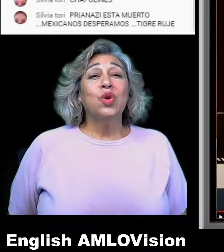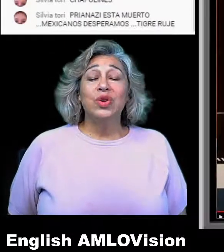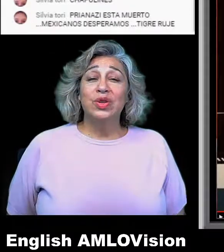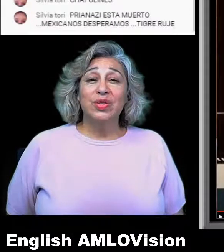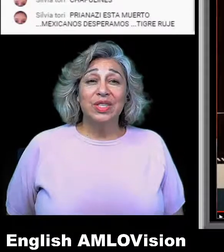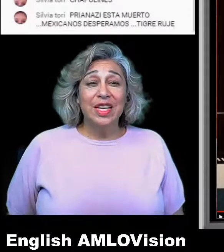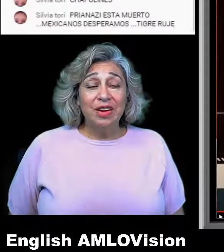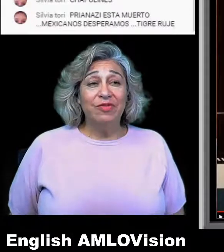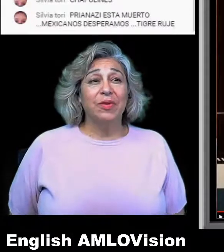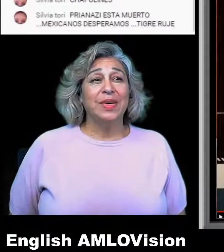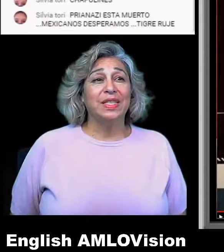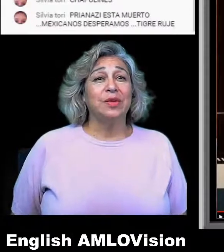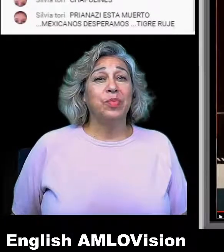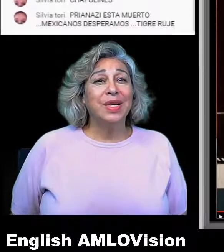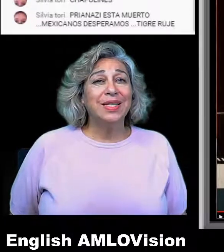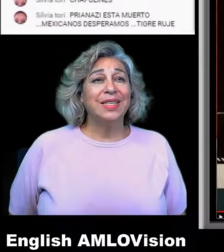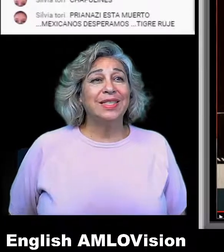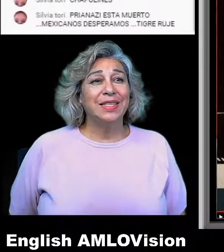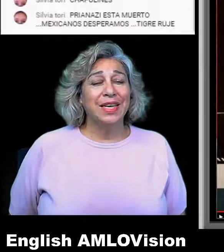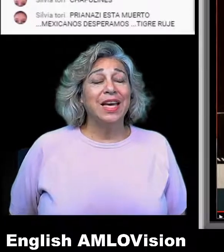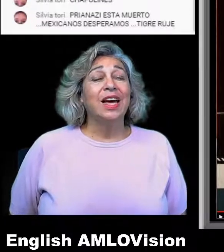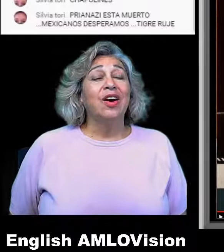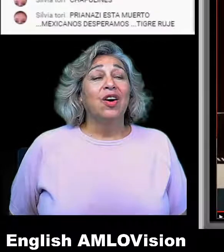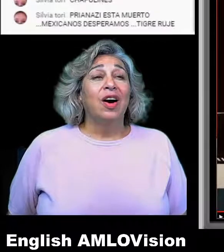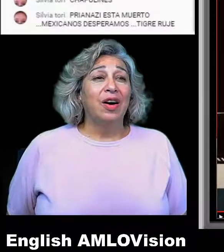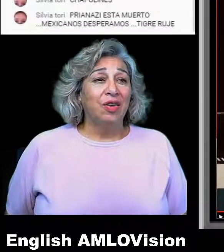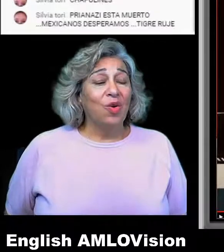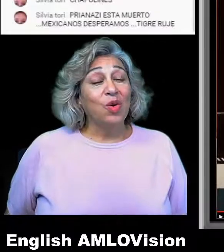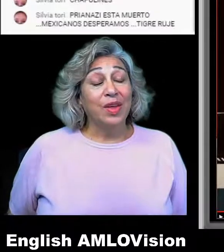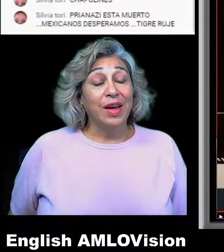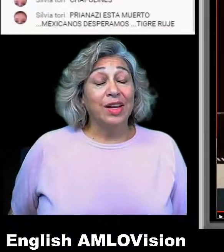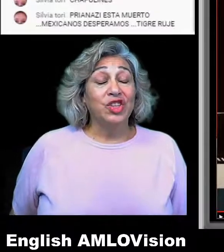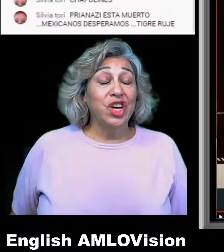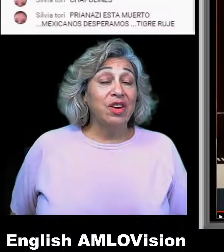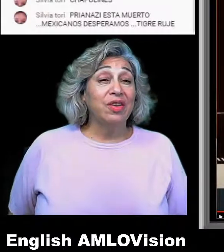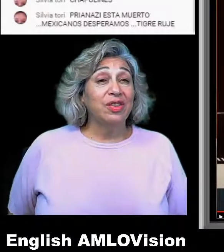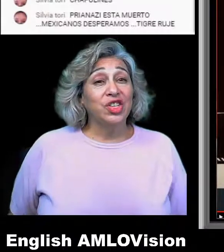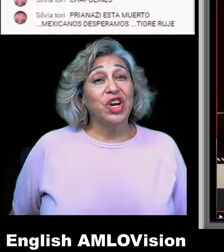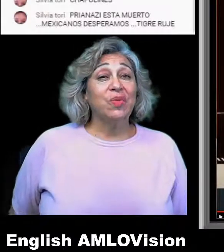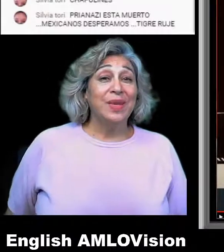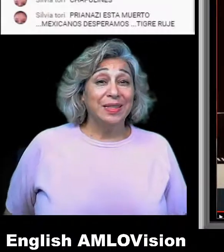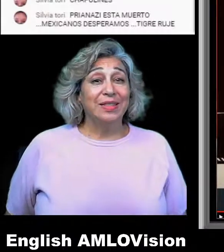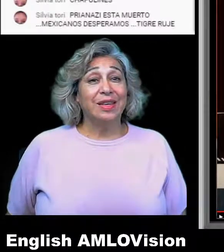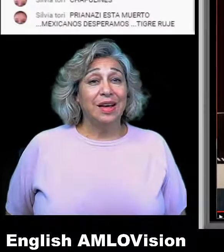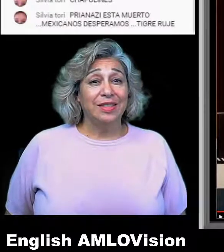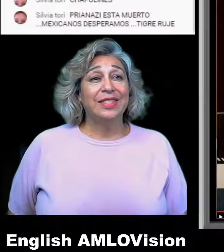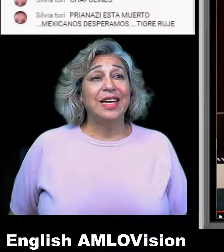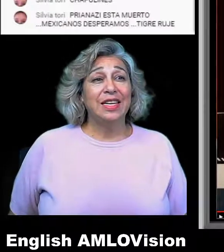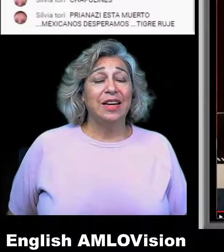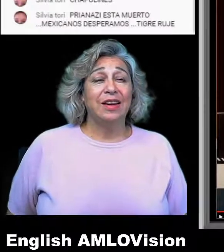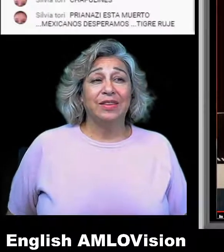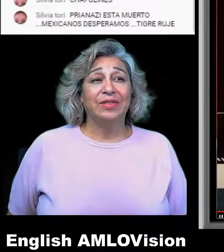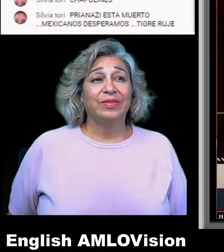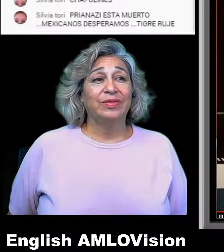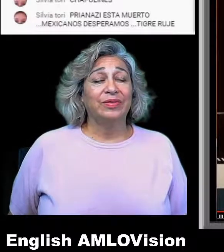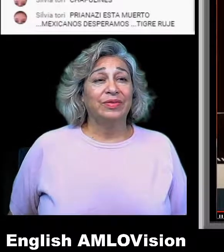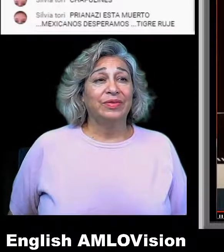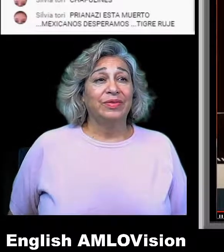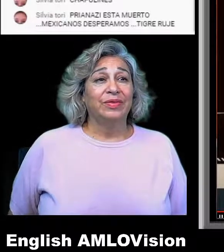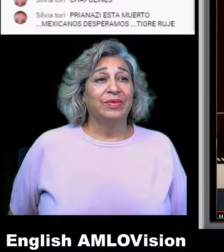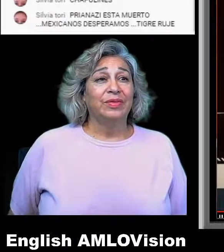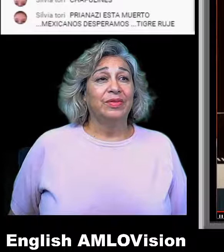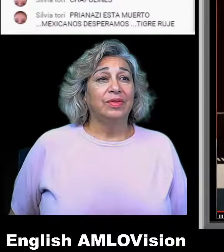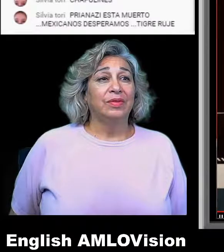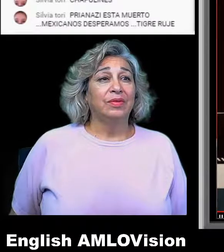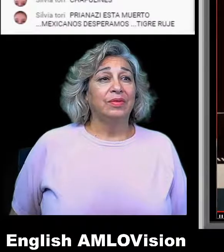in order to steal from us the presidency or the chairman's seat, que en derecho